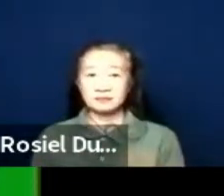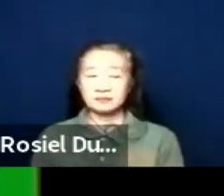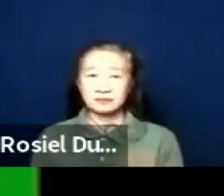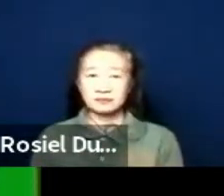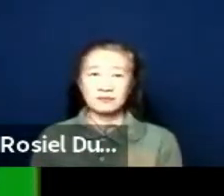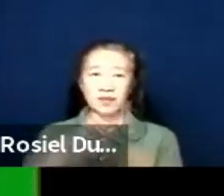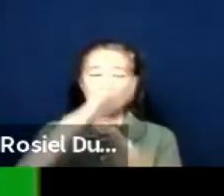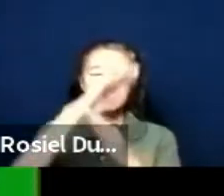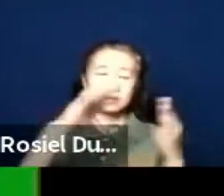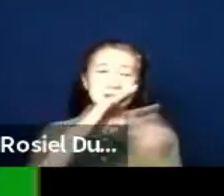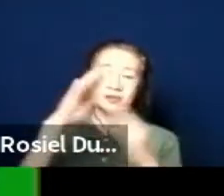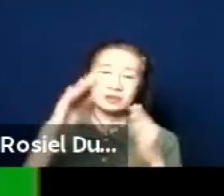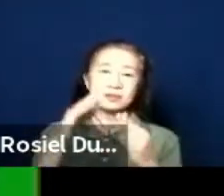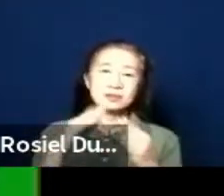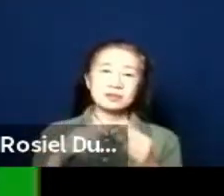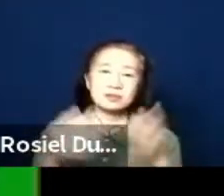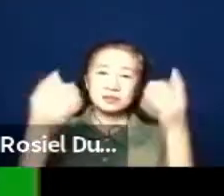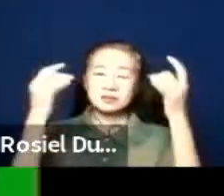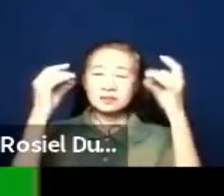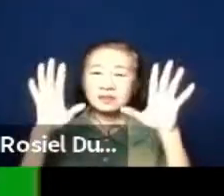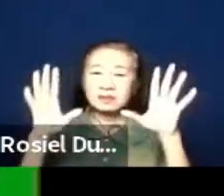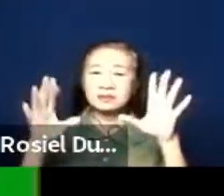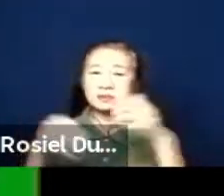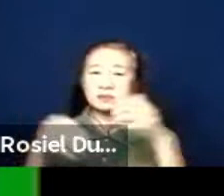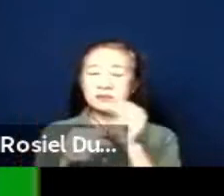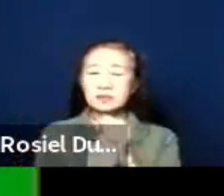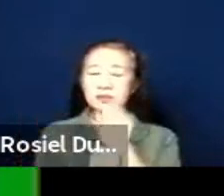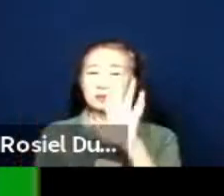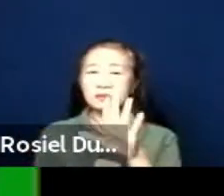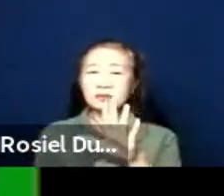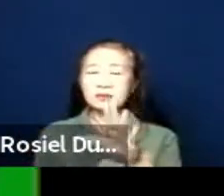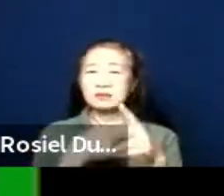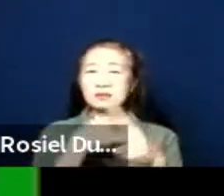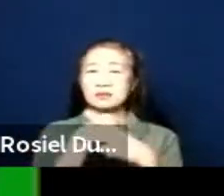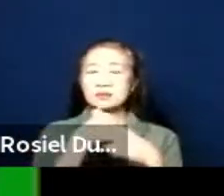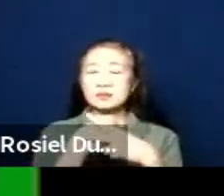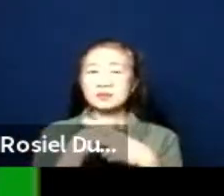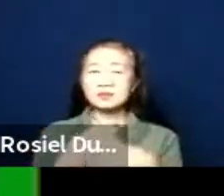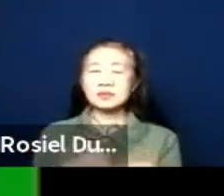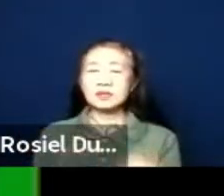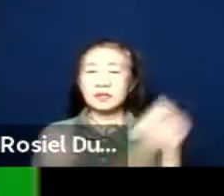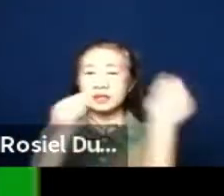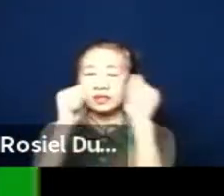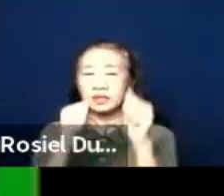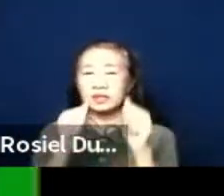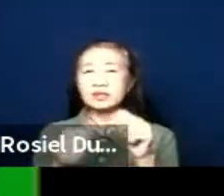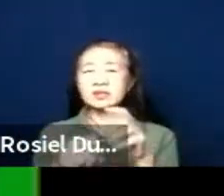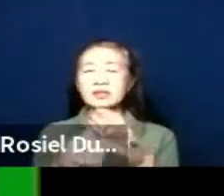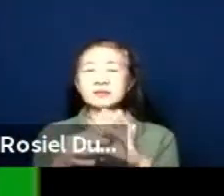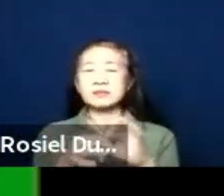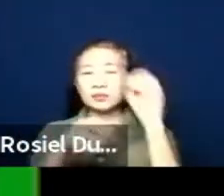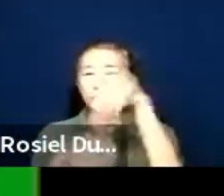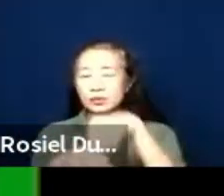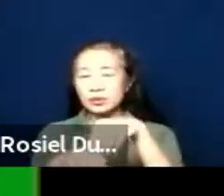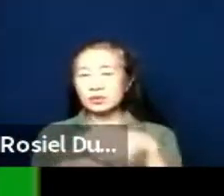The basic disaster supply kit: to assemble your kit, store items in airtight plastic bag and put your entire disaster supplies